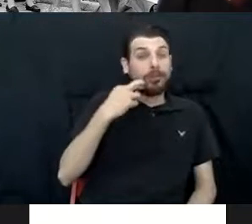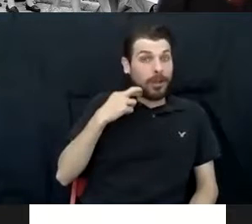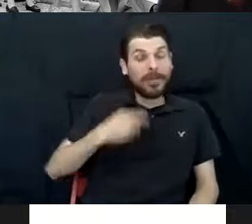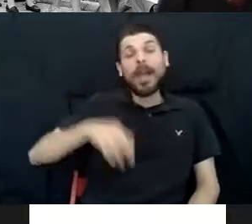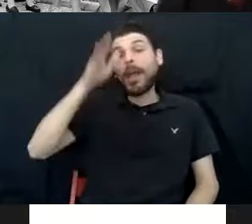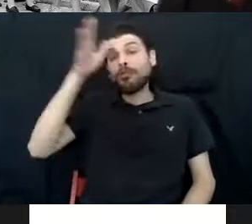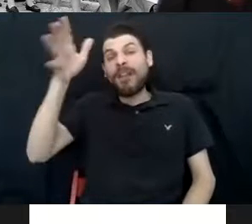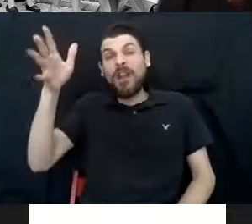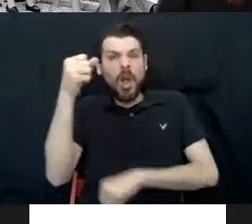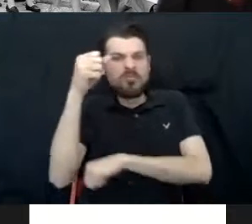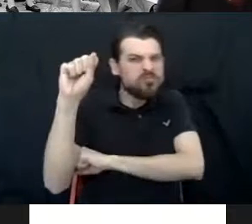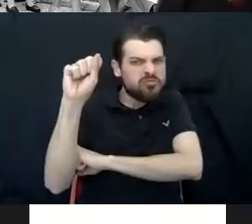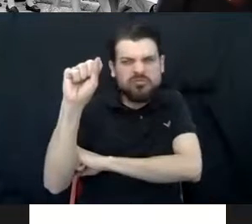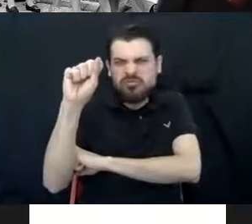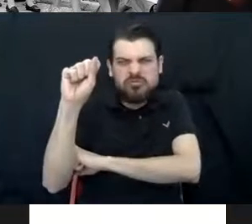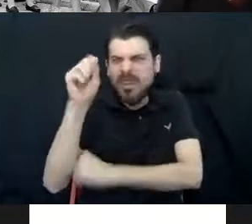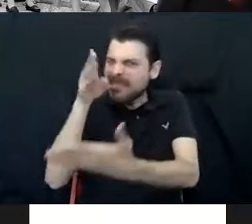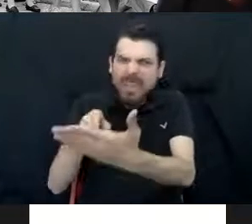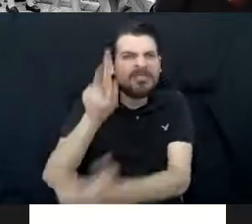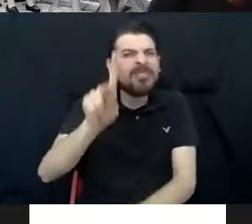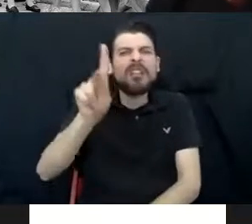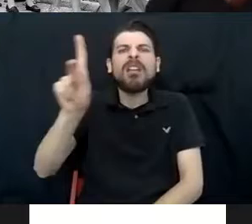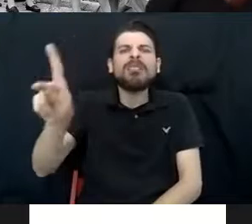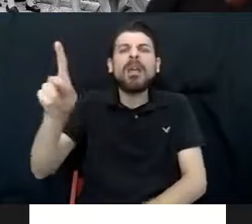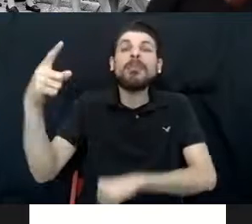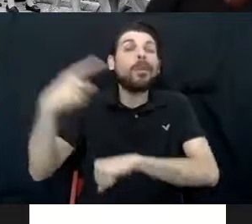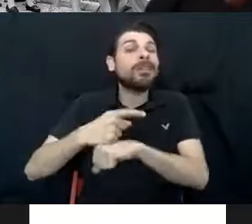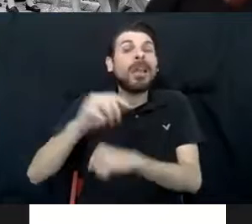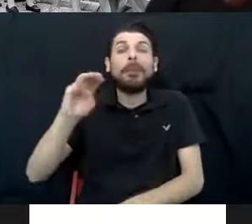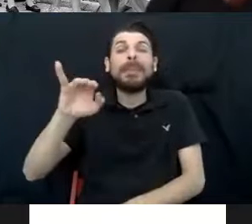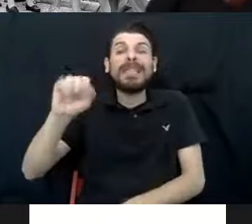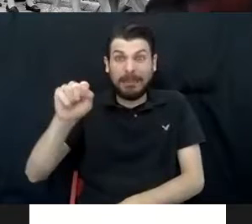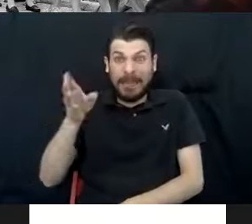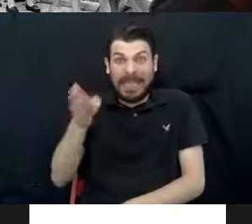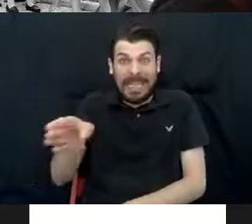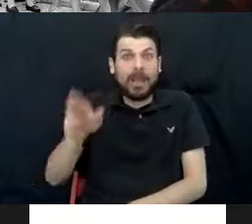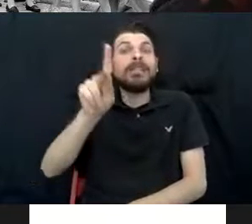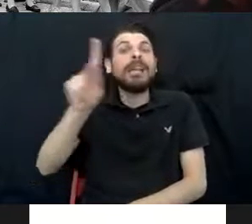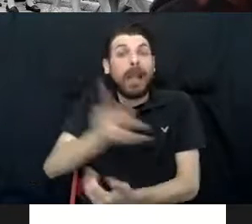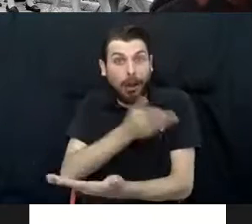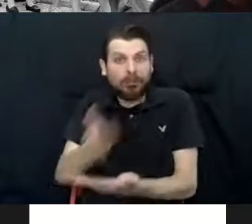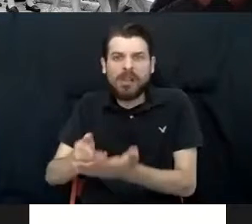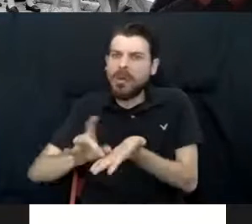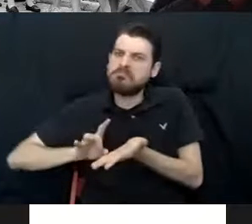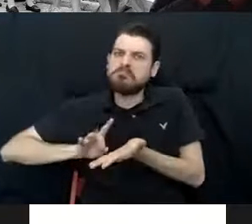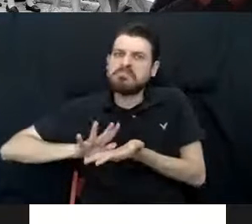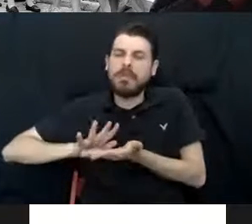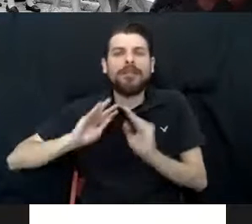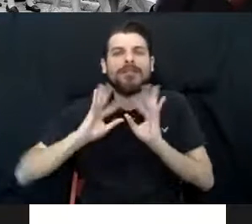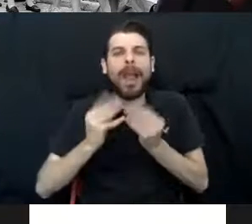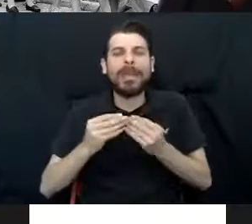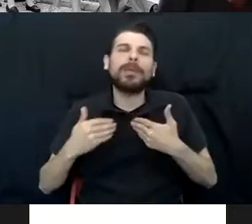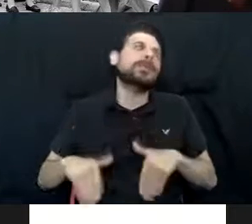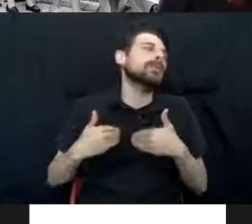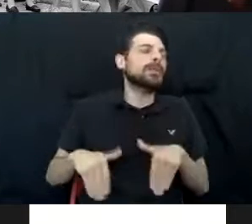until night riders ran him out of Mississippi. In Mississippi, so many families had some of this